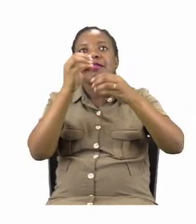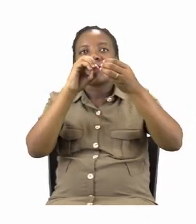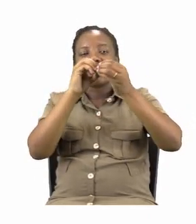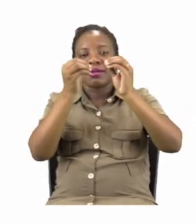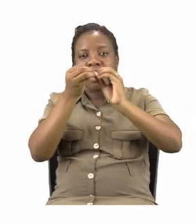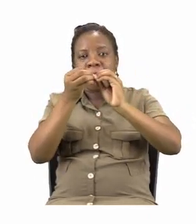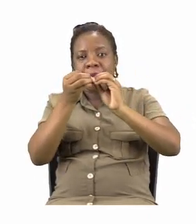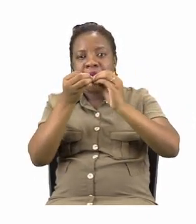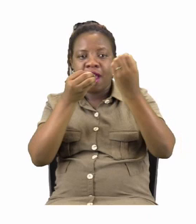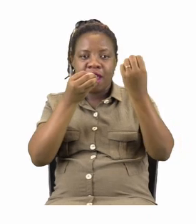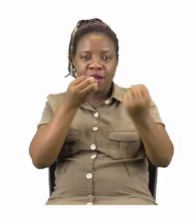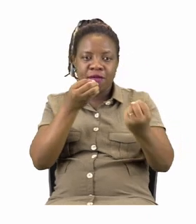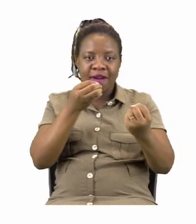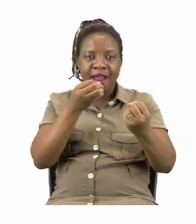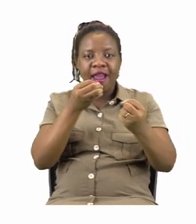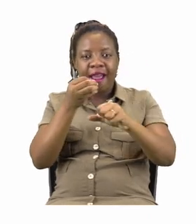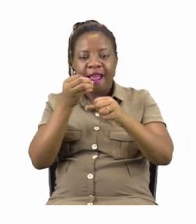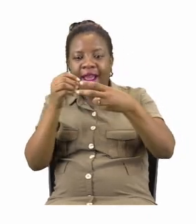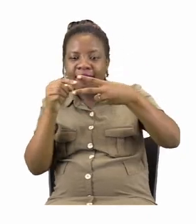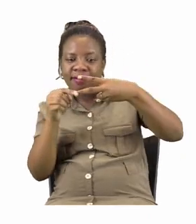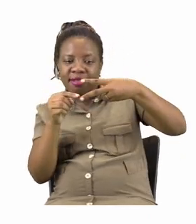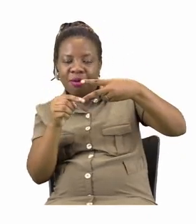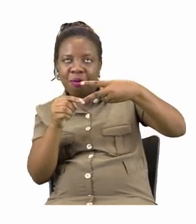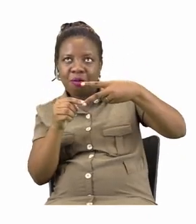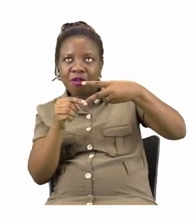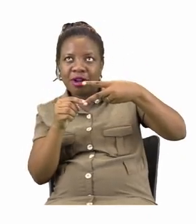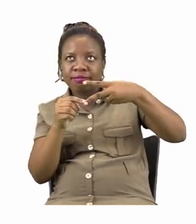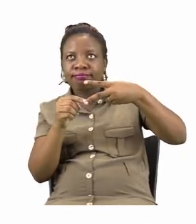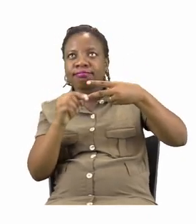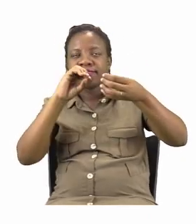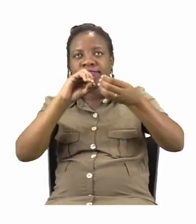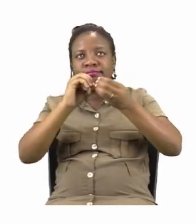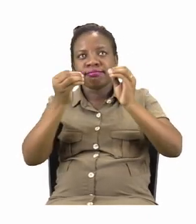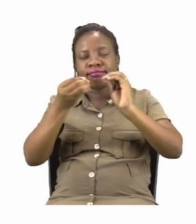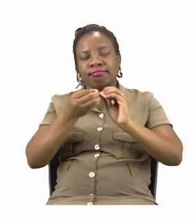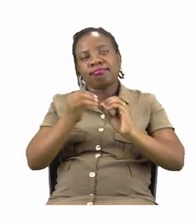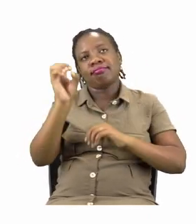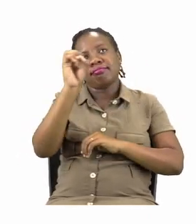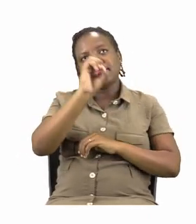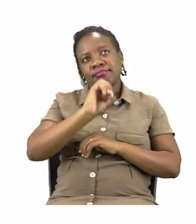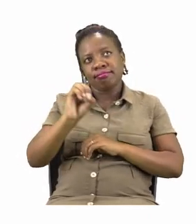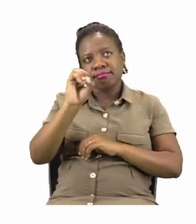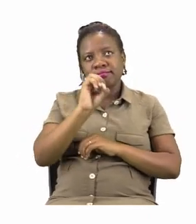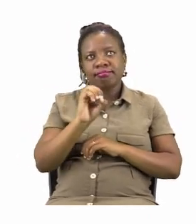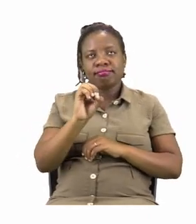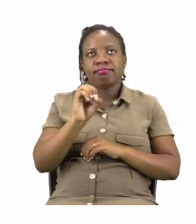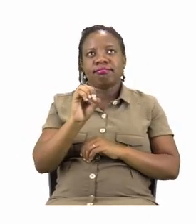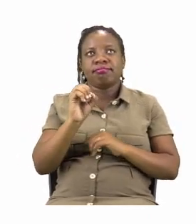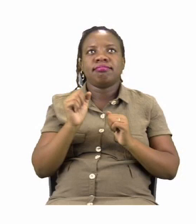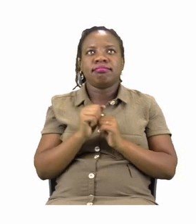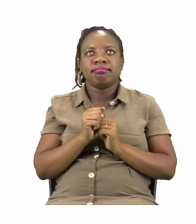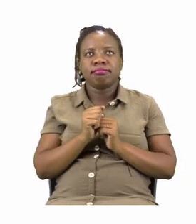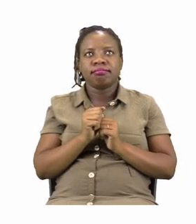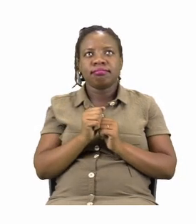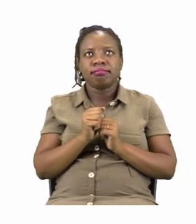is completely empty. Now, you have to look at the